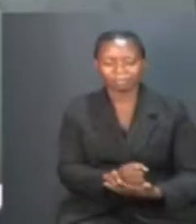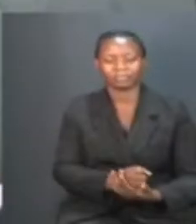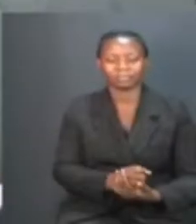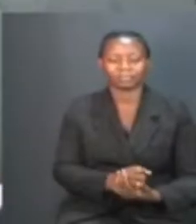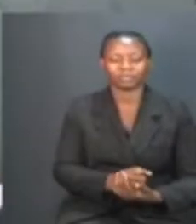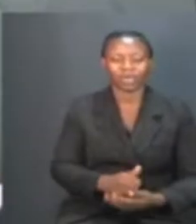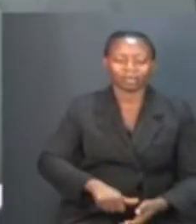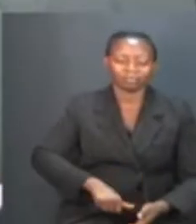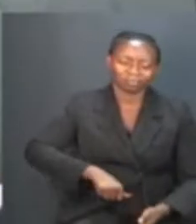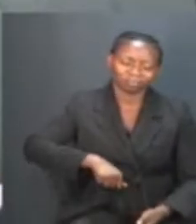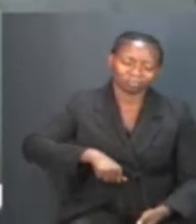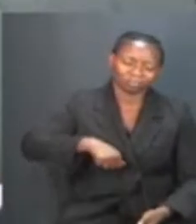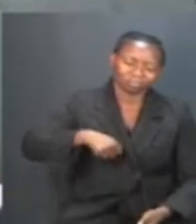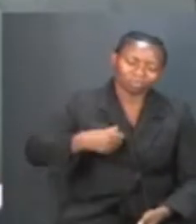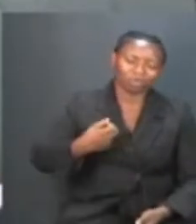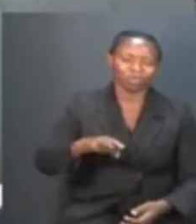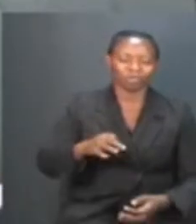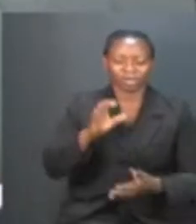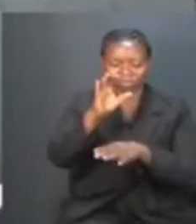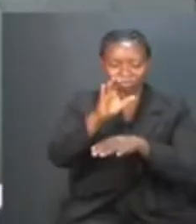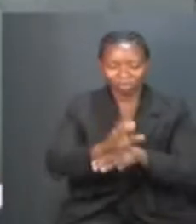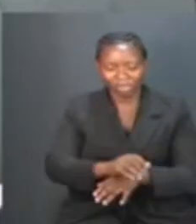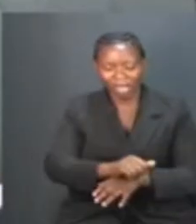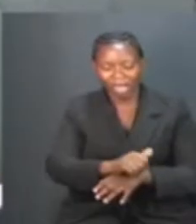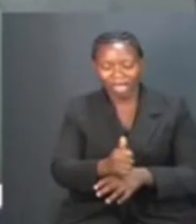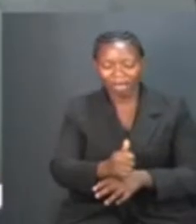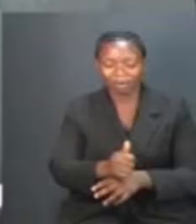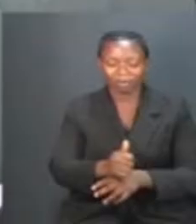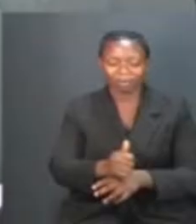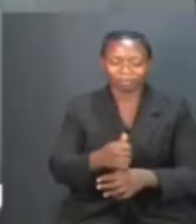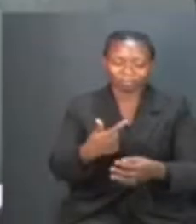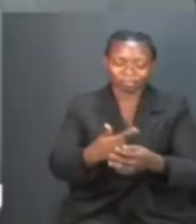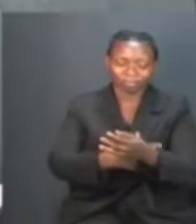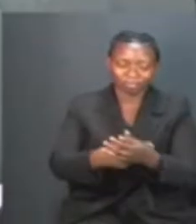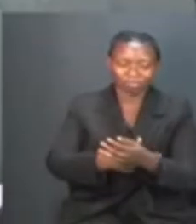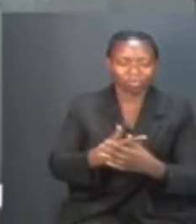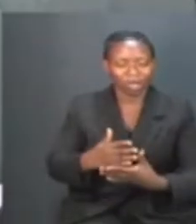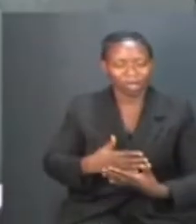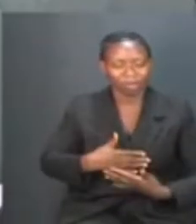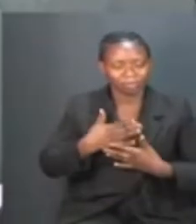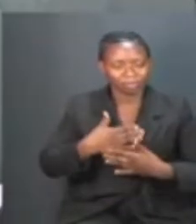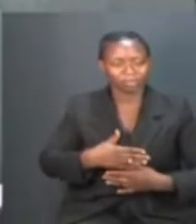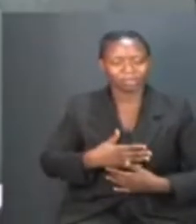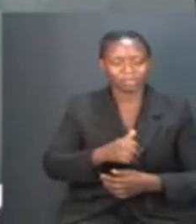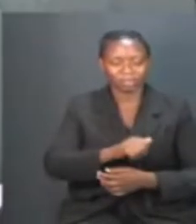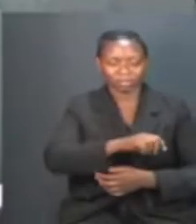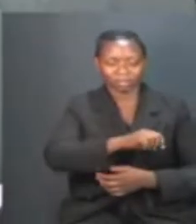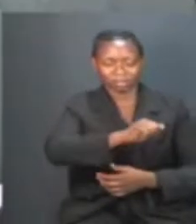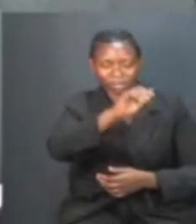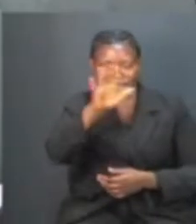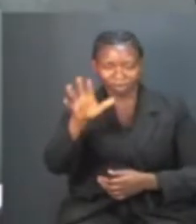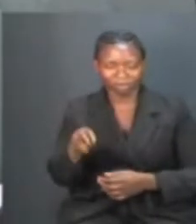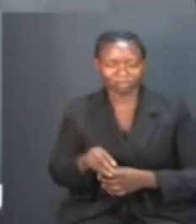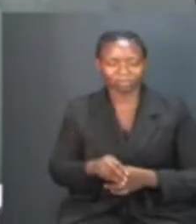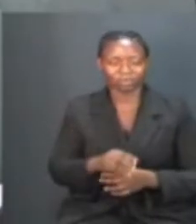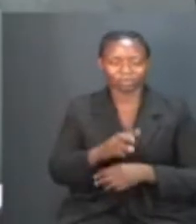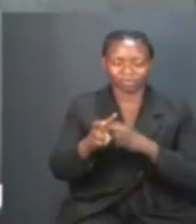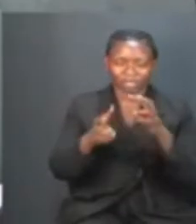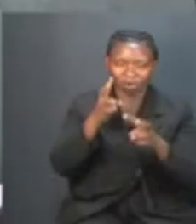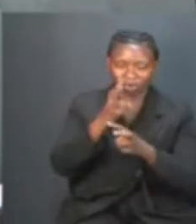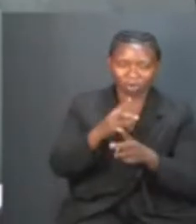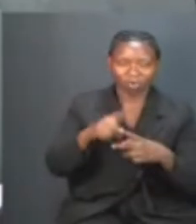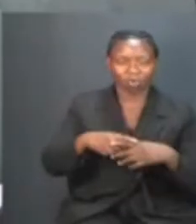are proud of our culture, so that the rest of Ghana would appreciate it, and the rest of Africa and the rest of the world